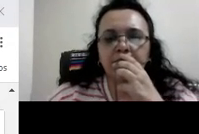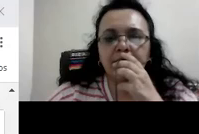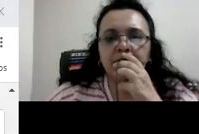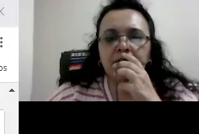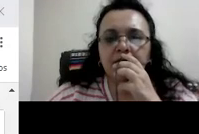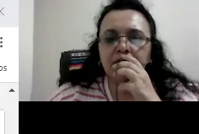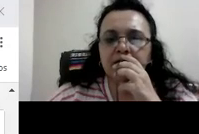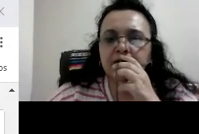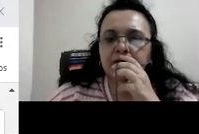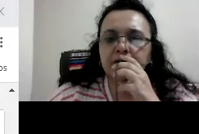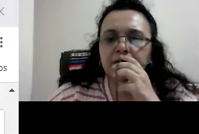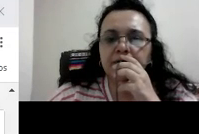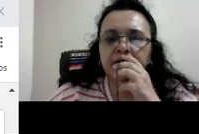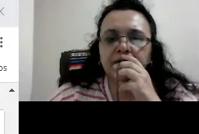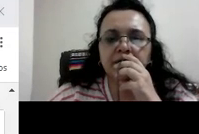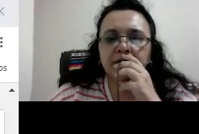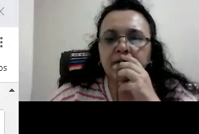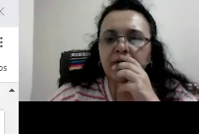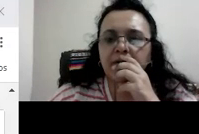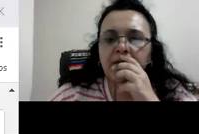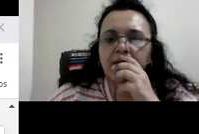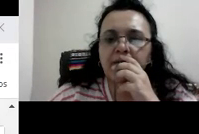What happened with the others of the group?